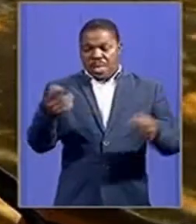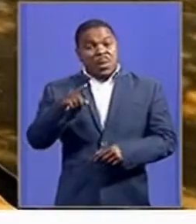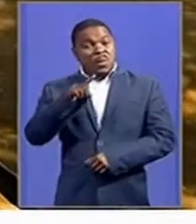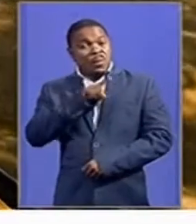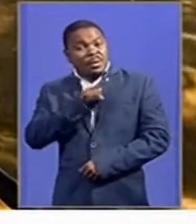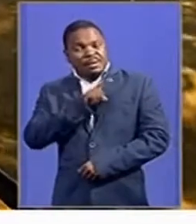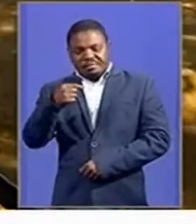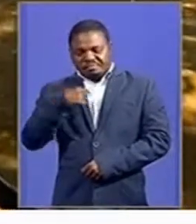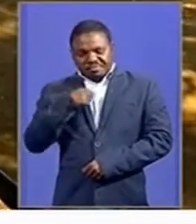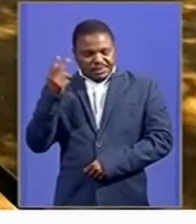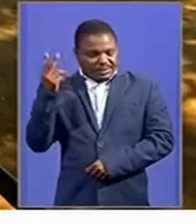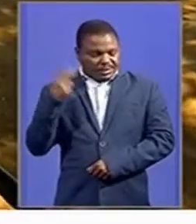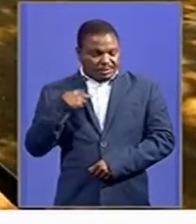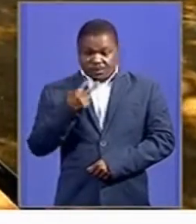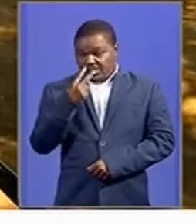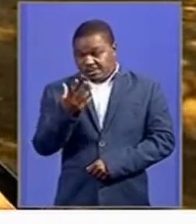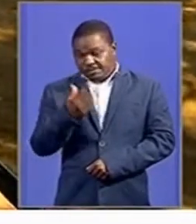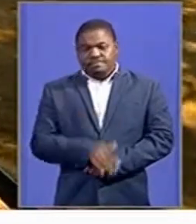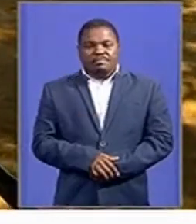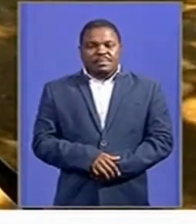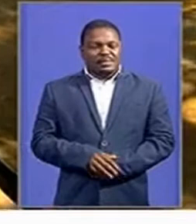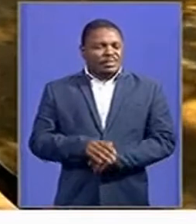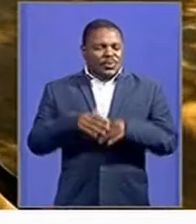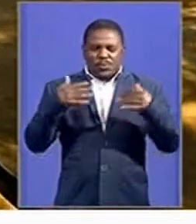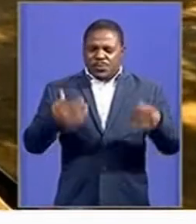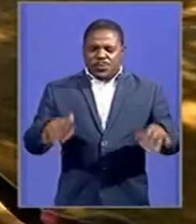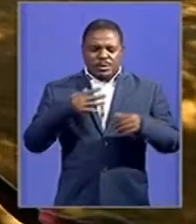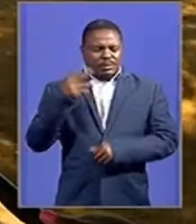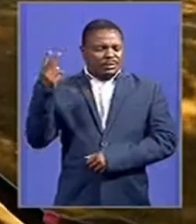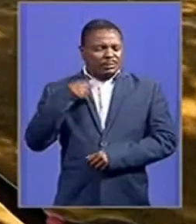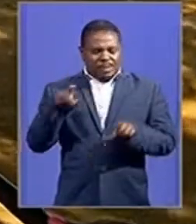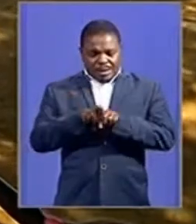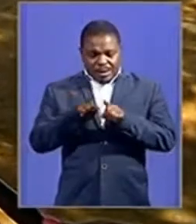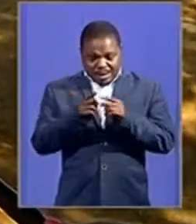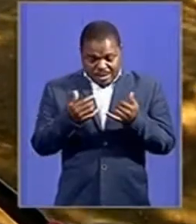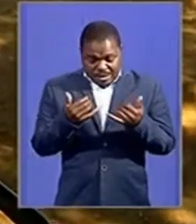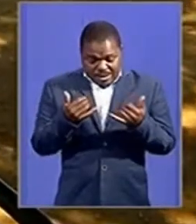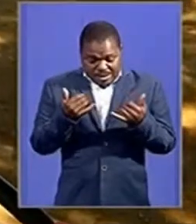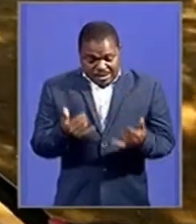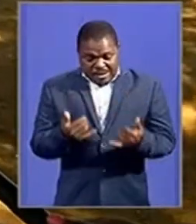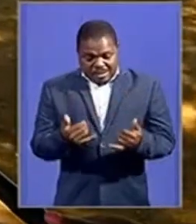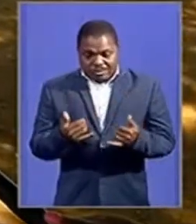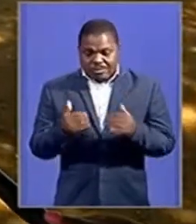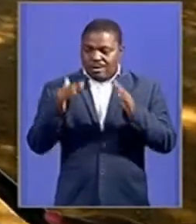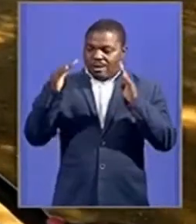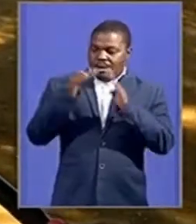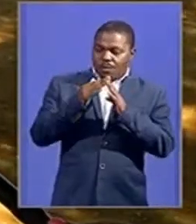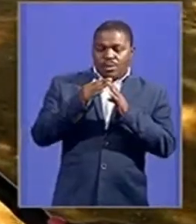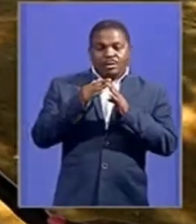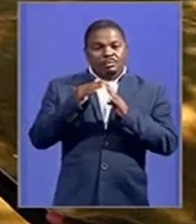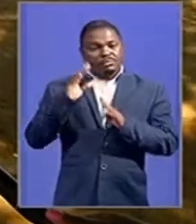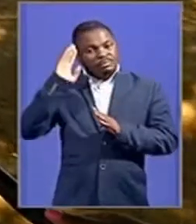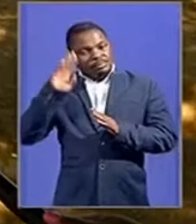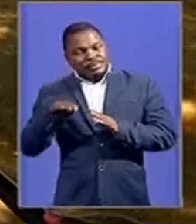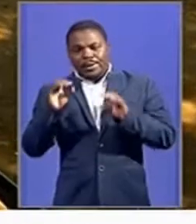I'm disappointed. Very disappointed. Even now, I don't know. I don't have a place to stay